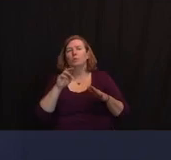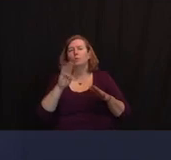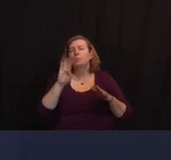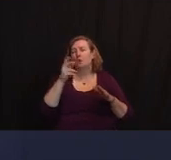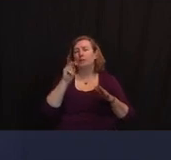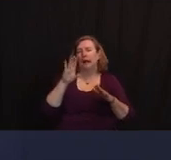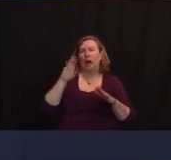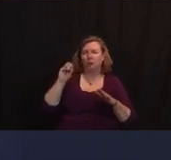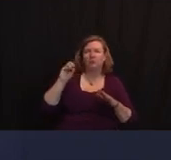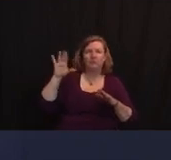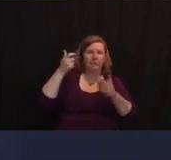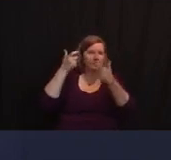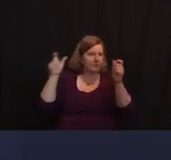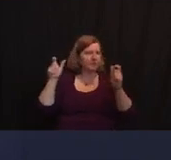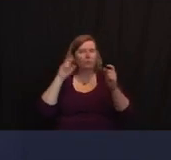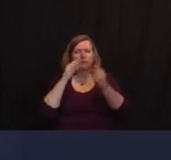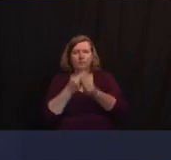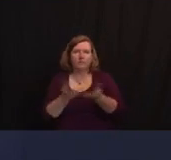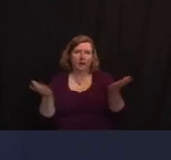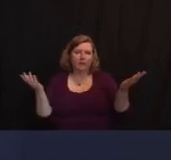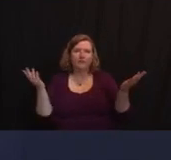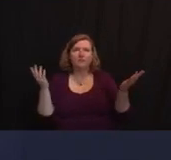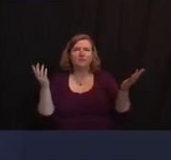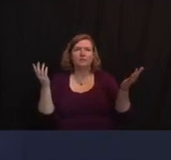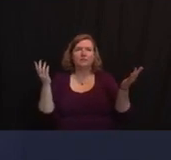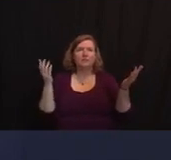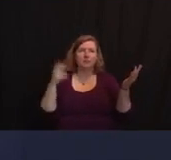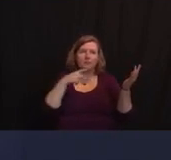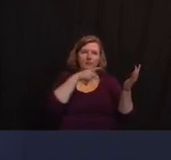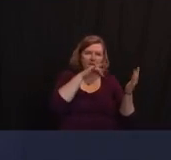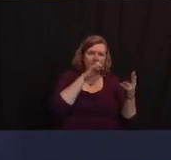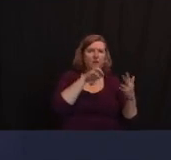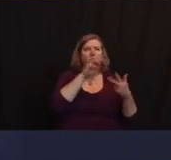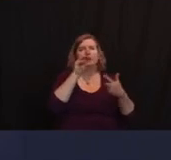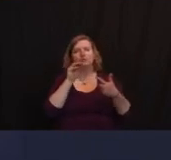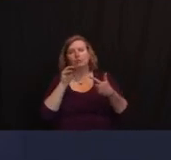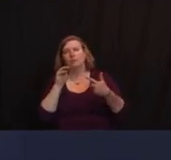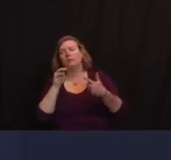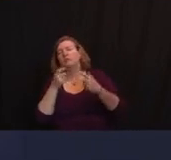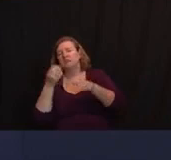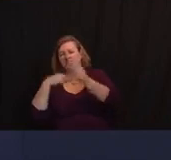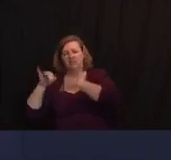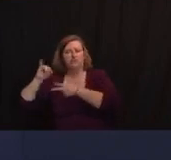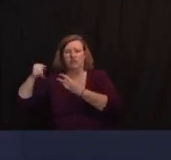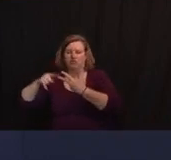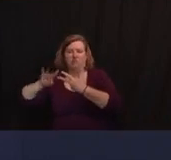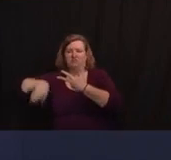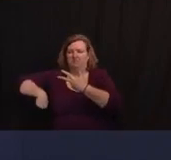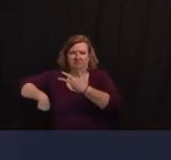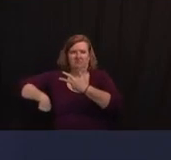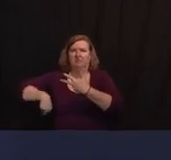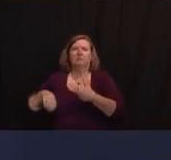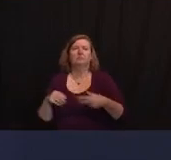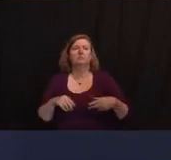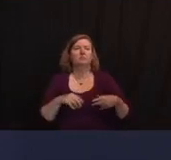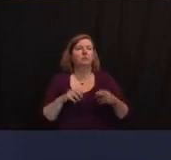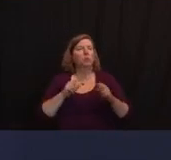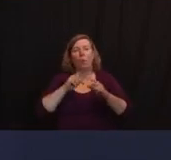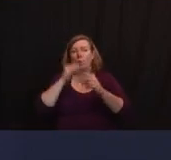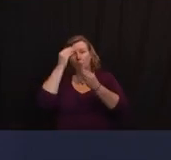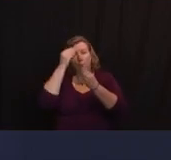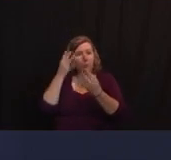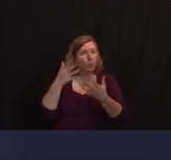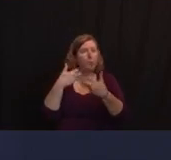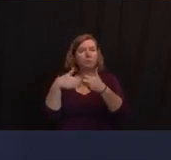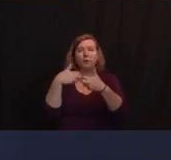provide their other Moderna and Pfizer vaccines in place of J&J. There are no reported issues at the megasites.